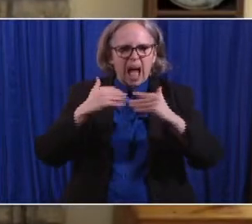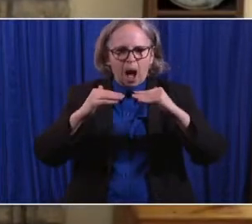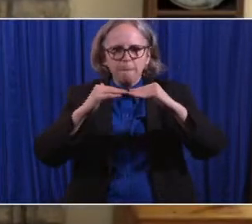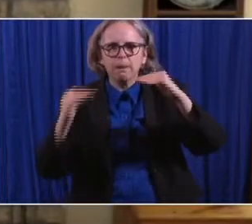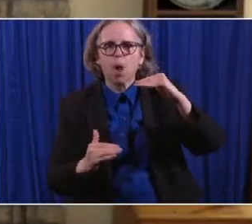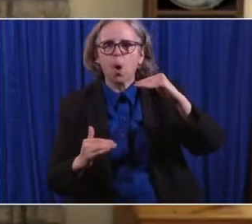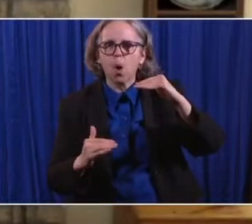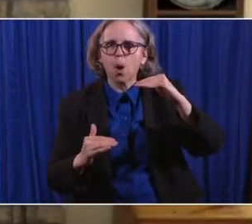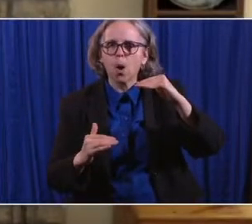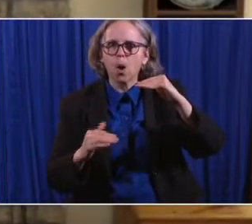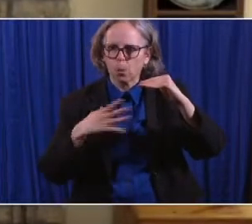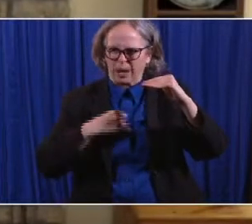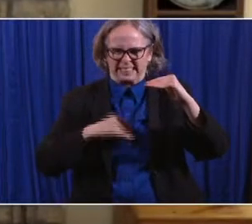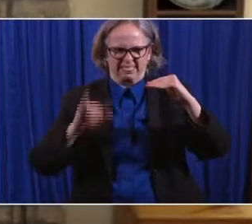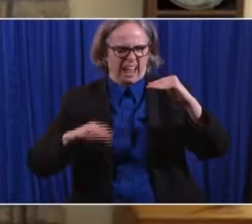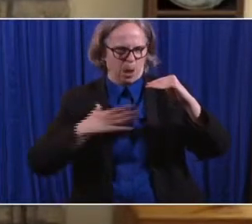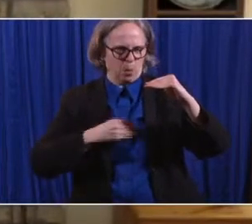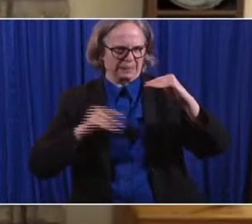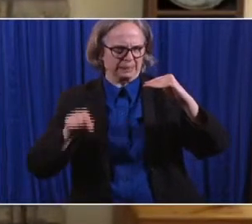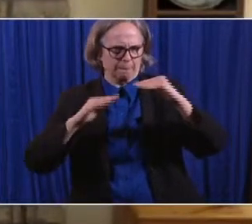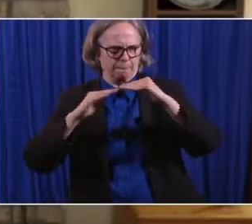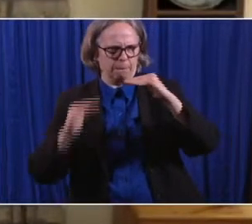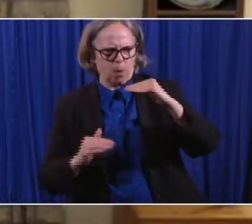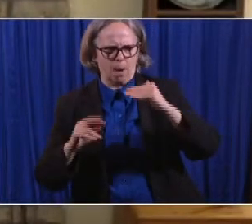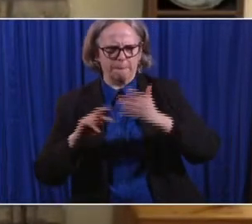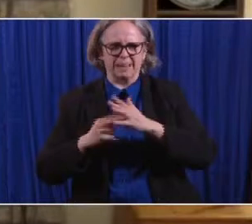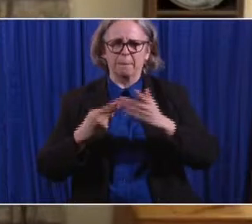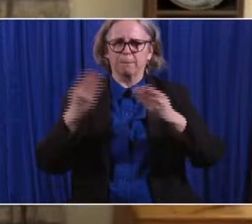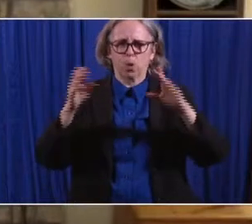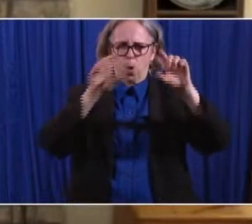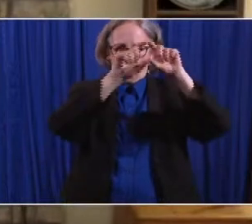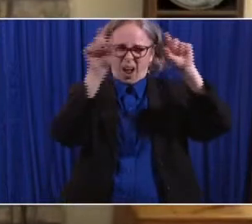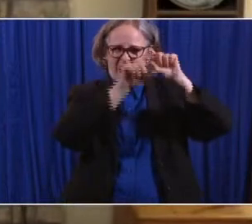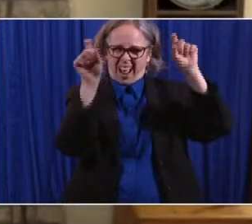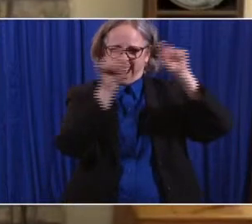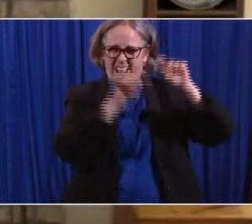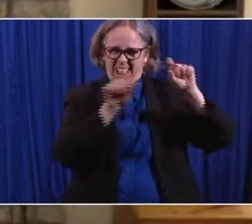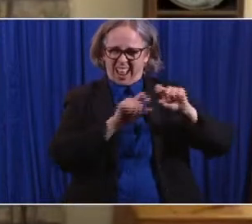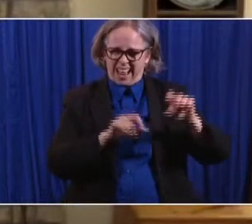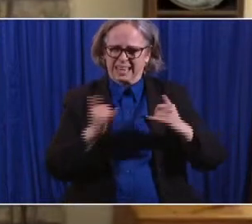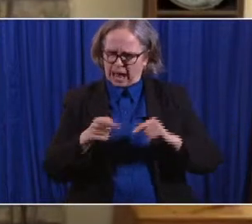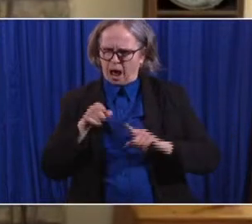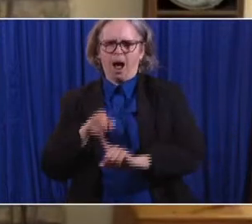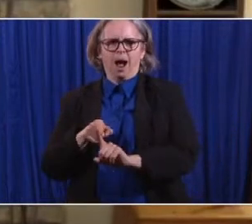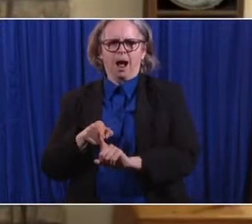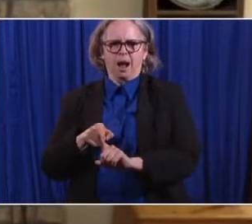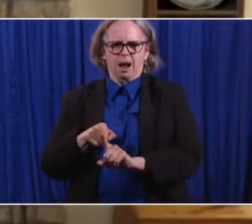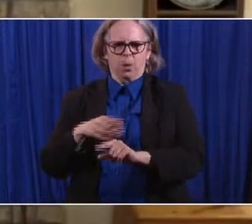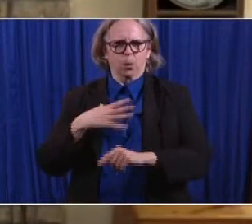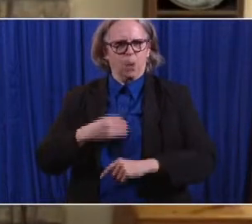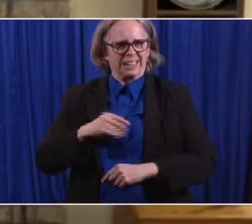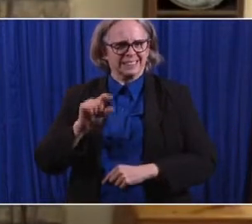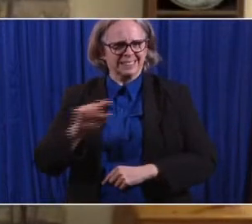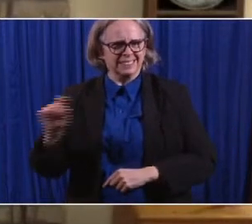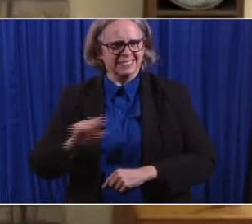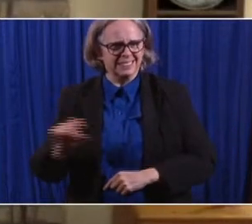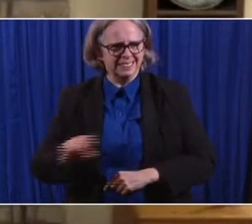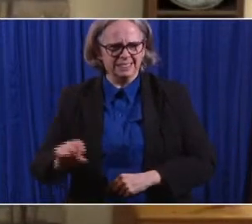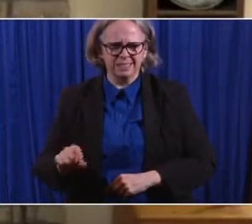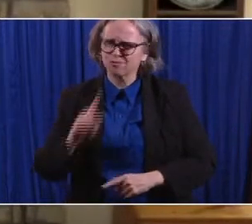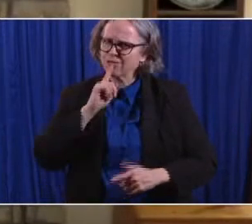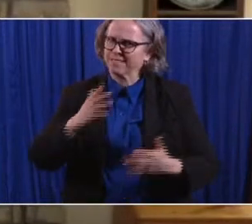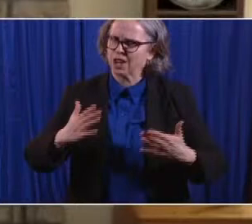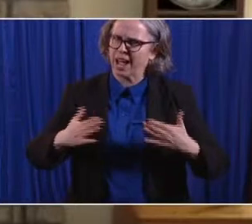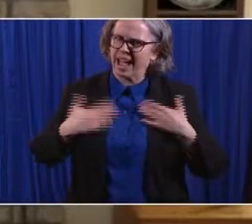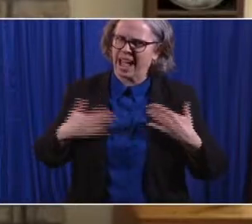So the rest of them are above high incidence. These counties are now below. So very happy to see that. Eric, we'll